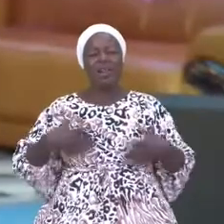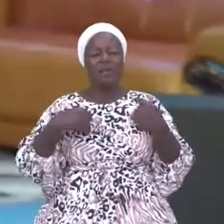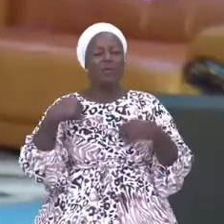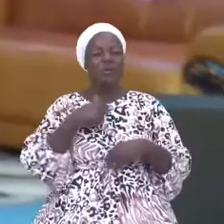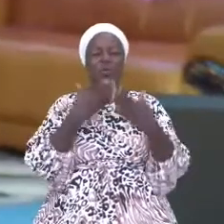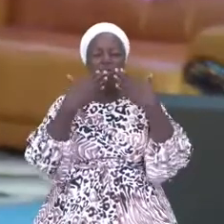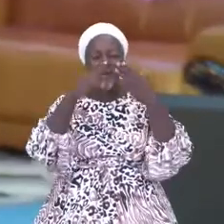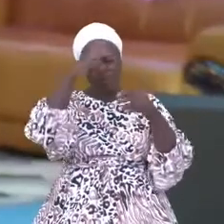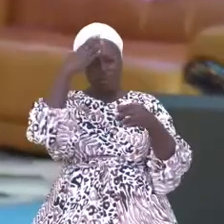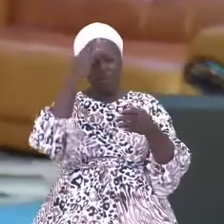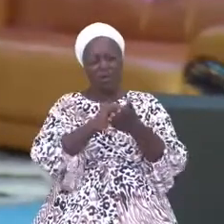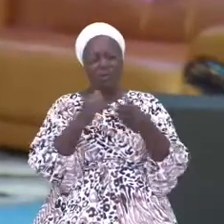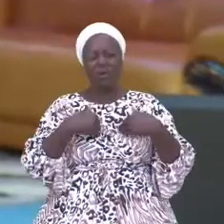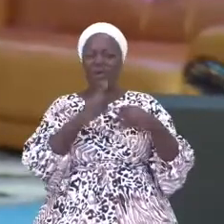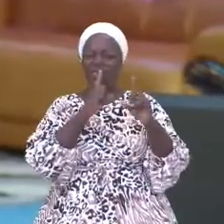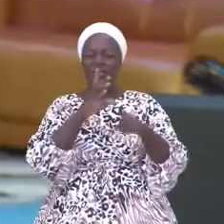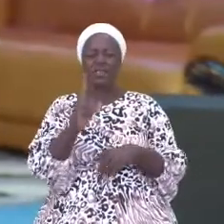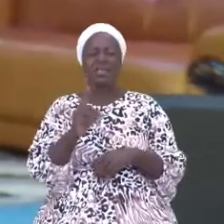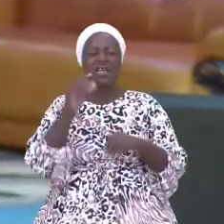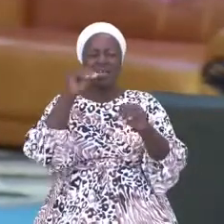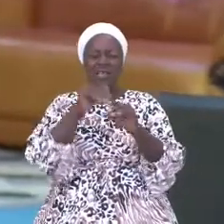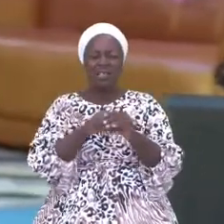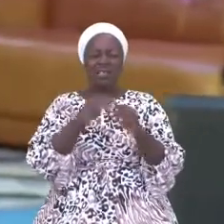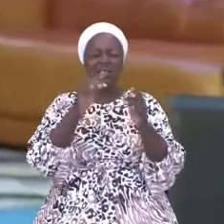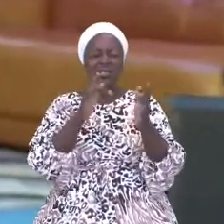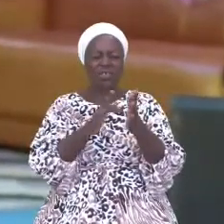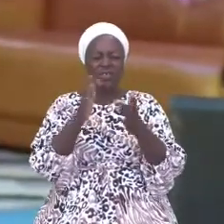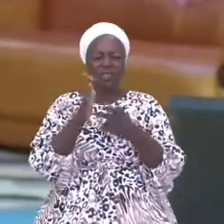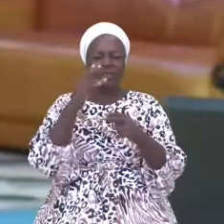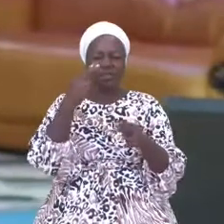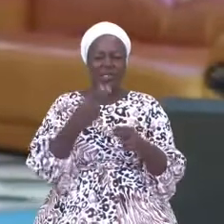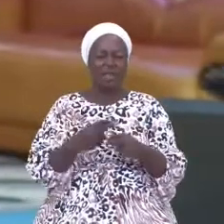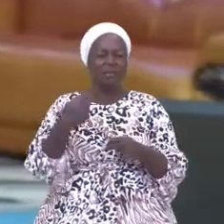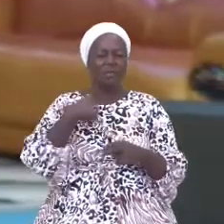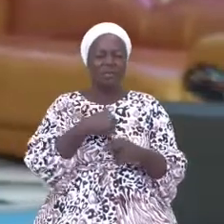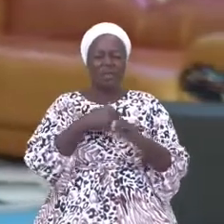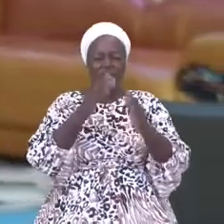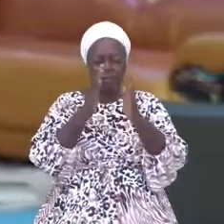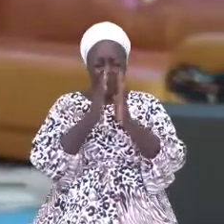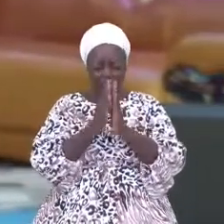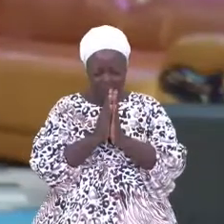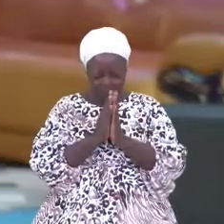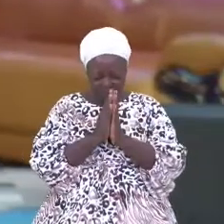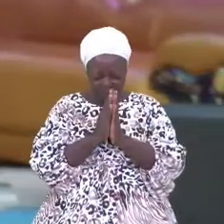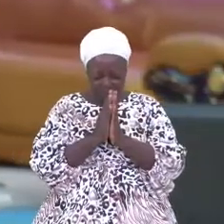you because we know you have answered. In Jesus' name we pray.